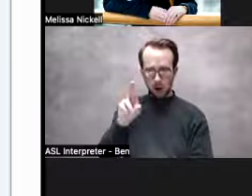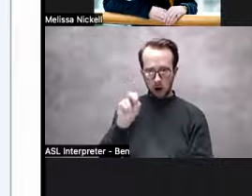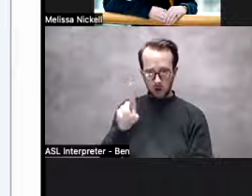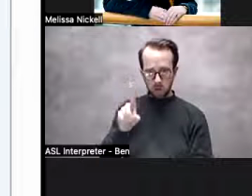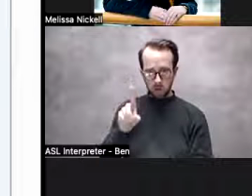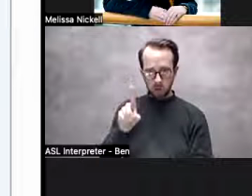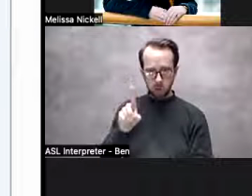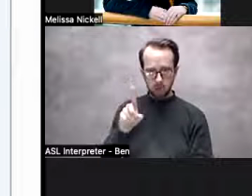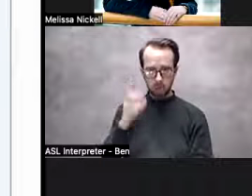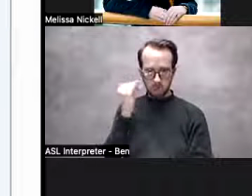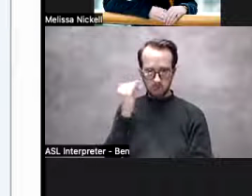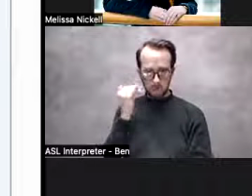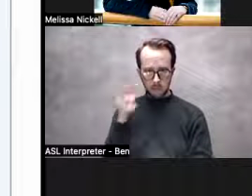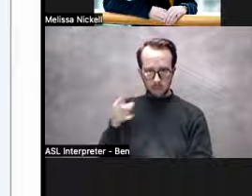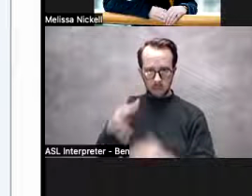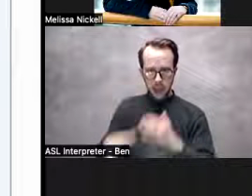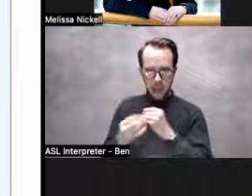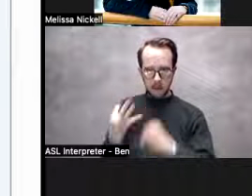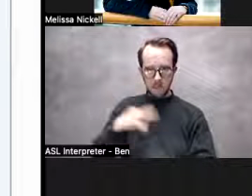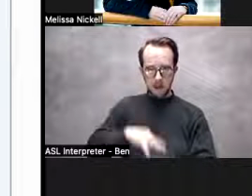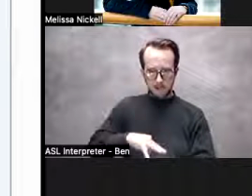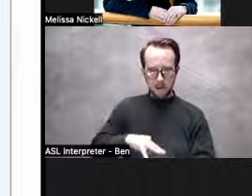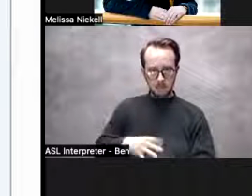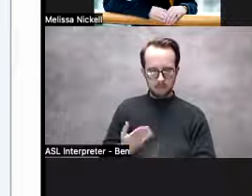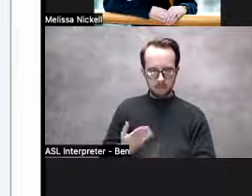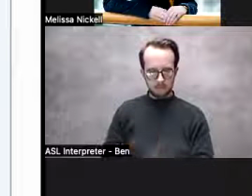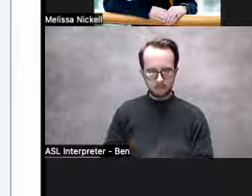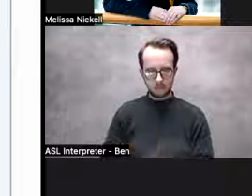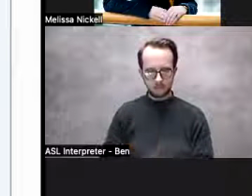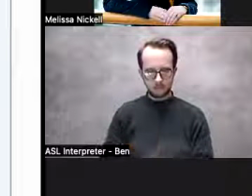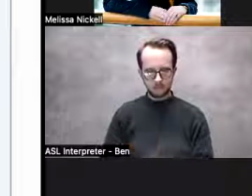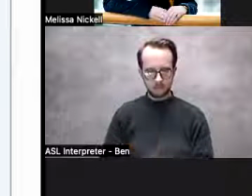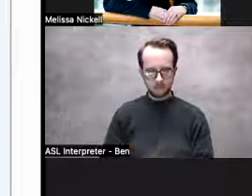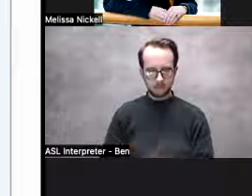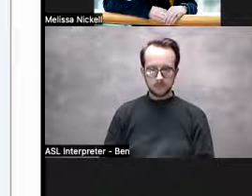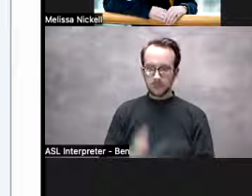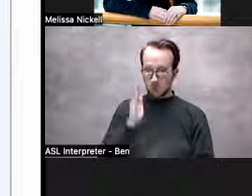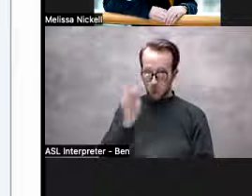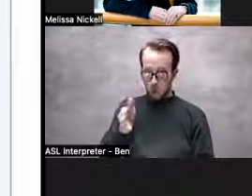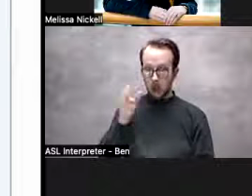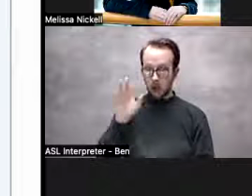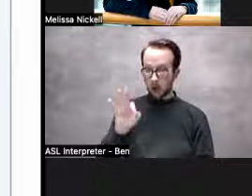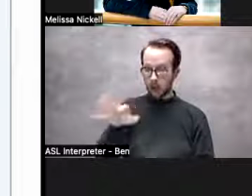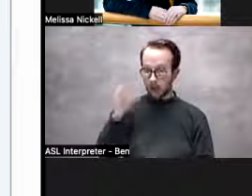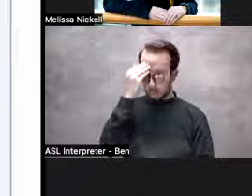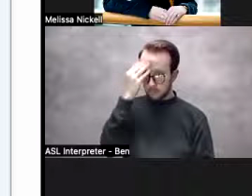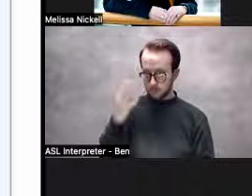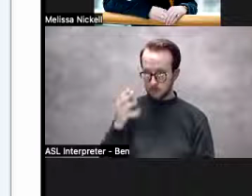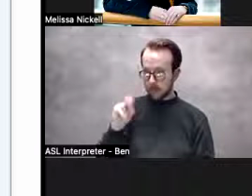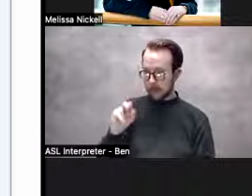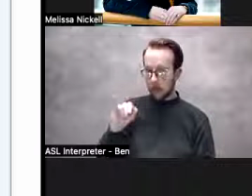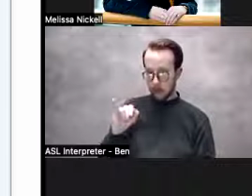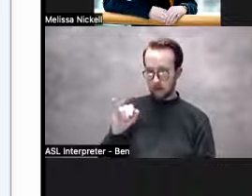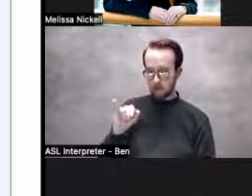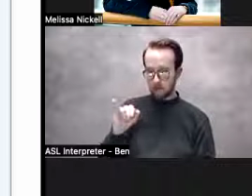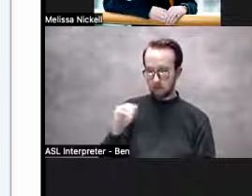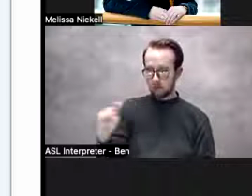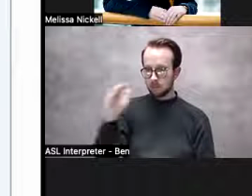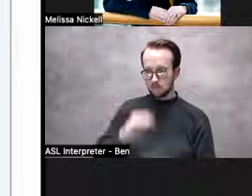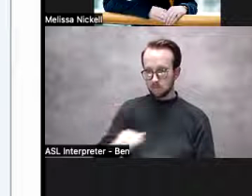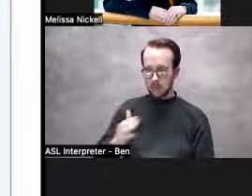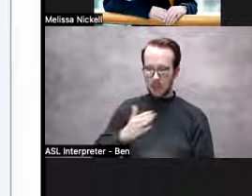that added benefit that you might get. I will say then after the new investigators, then at least in my study section,